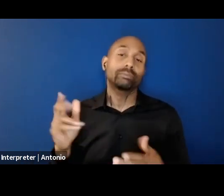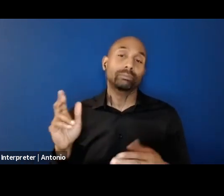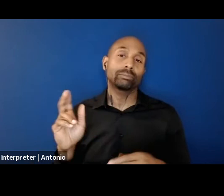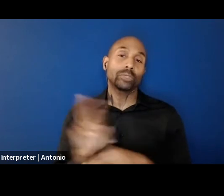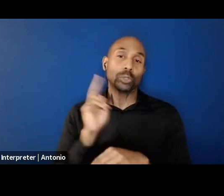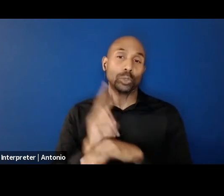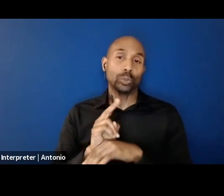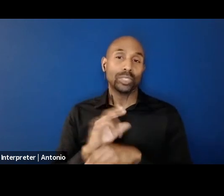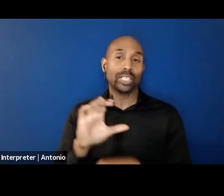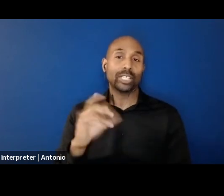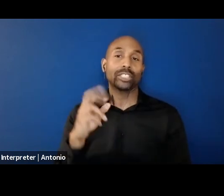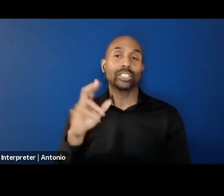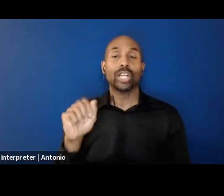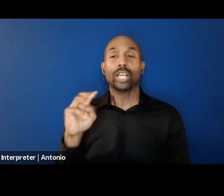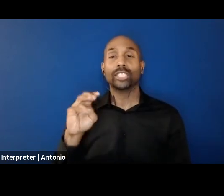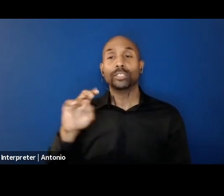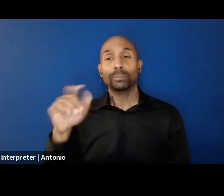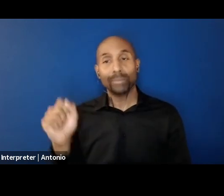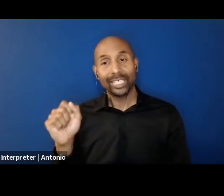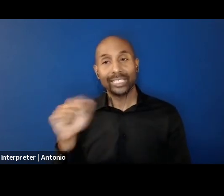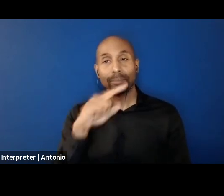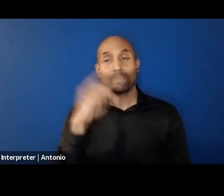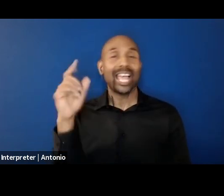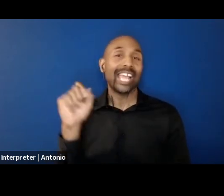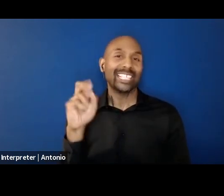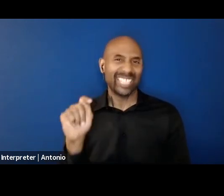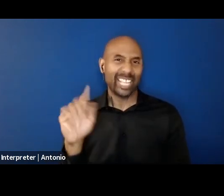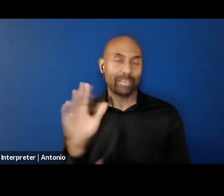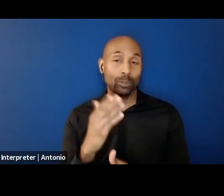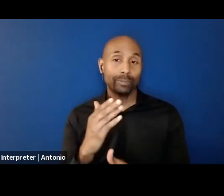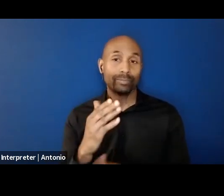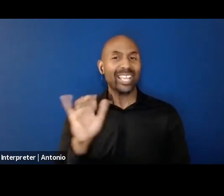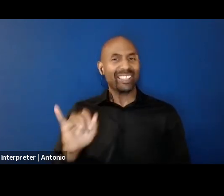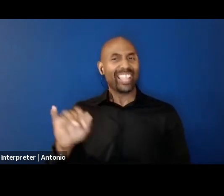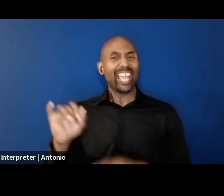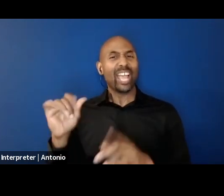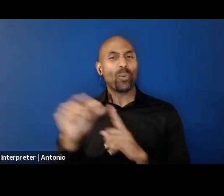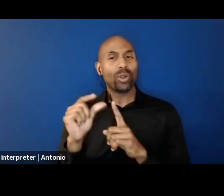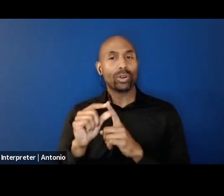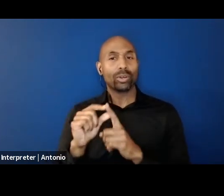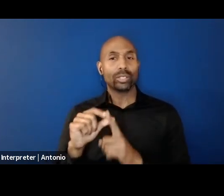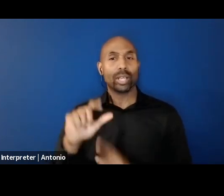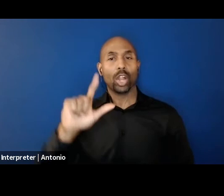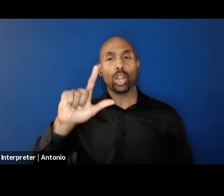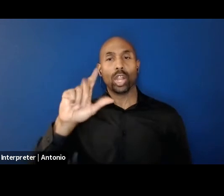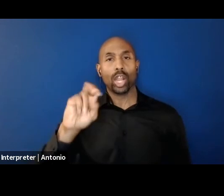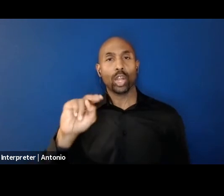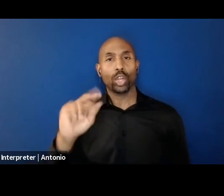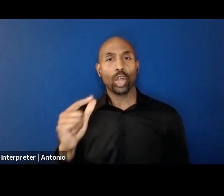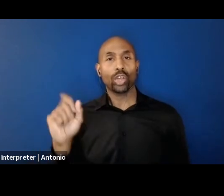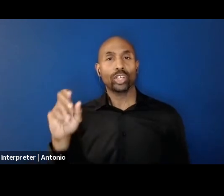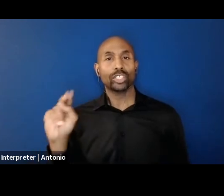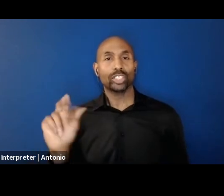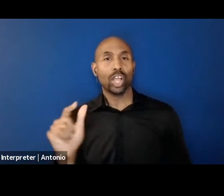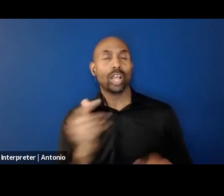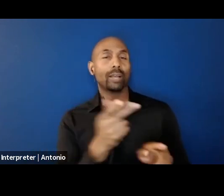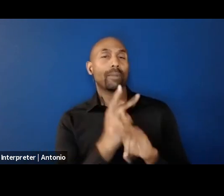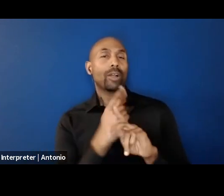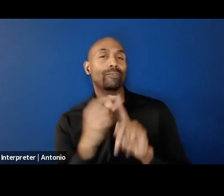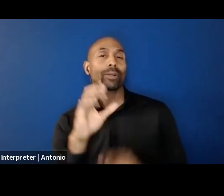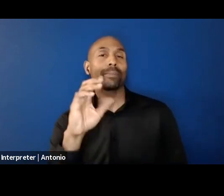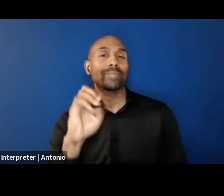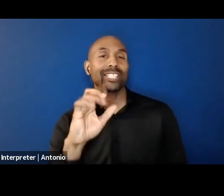long song is a term I borrow from Cecil's work to speak about the serial poem